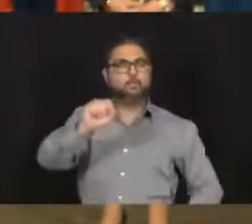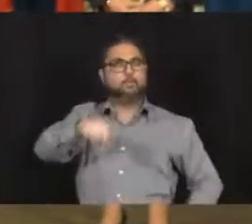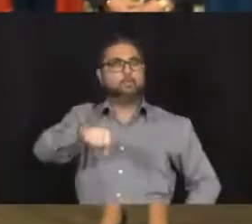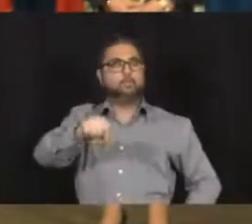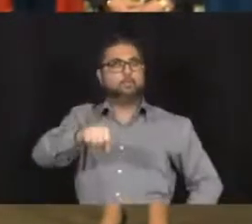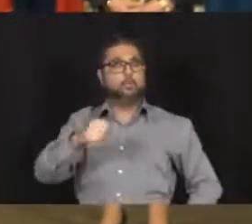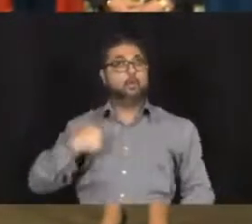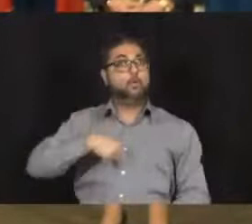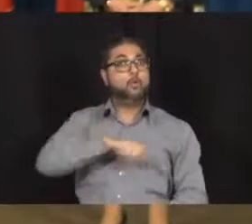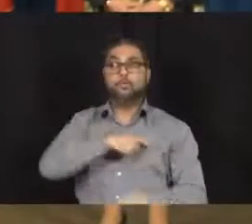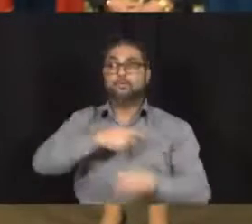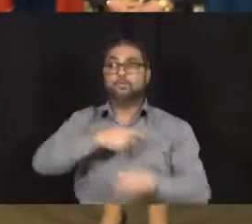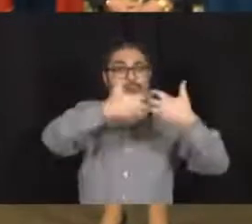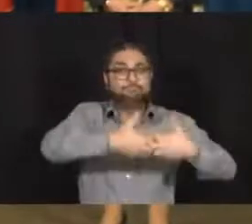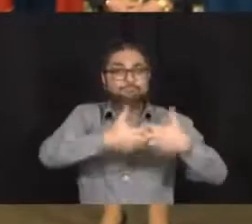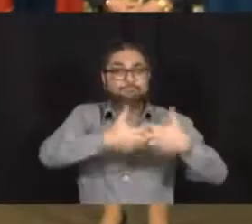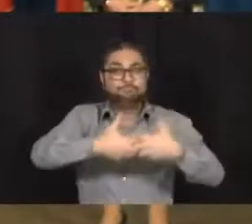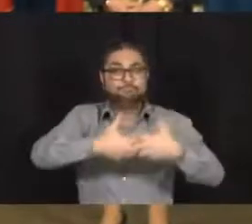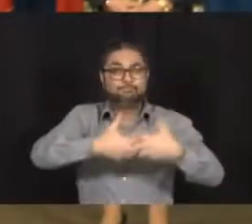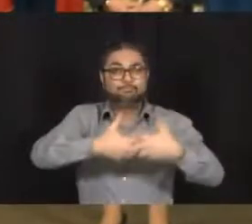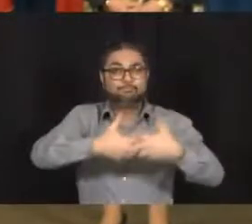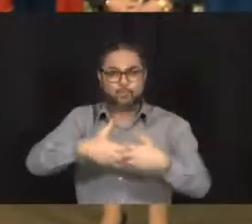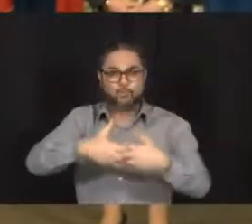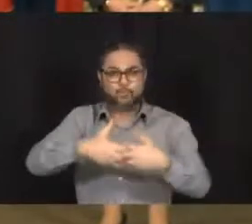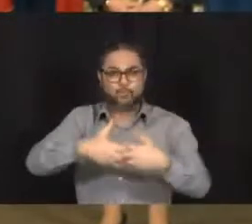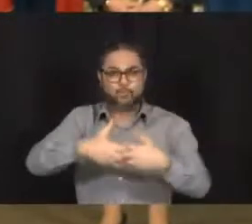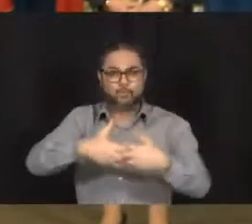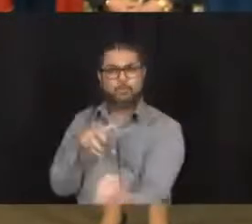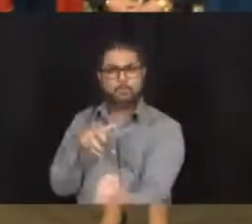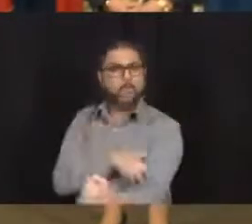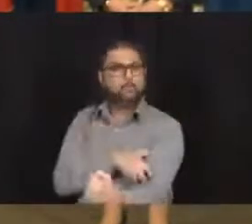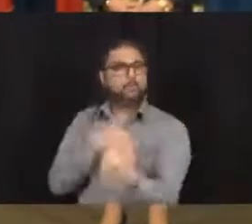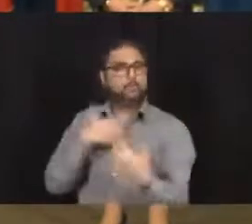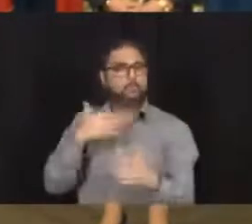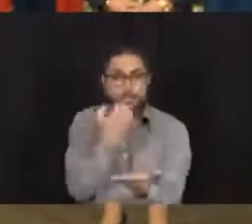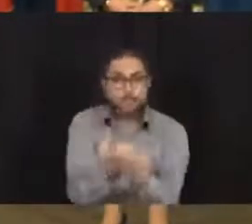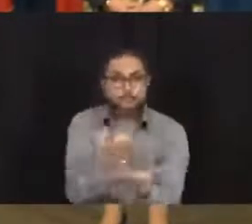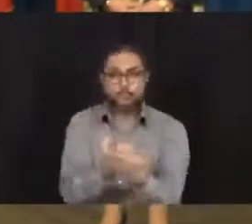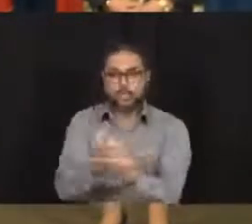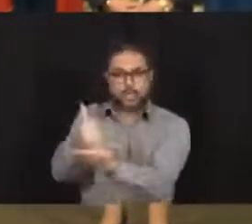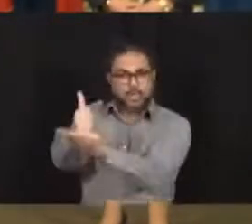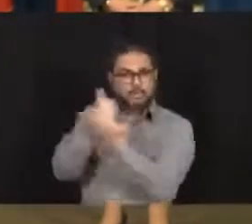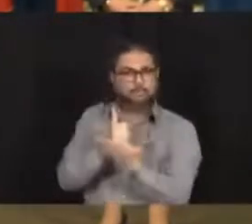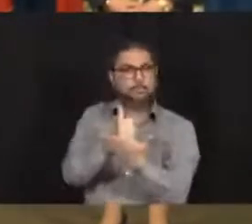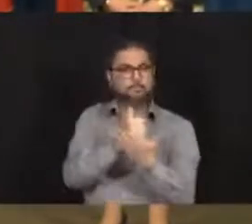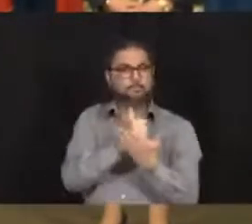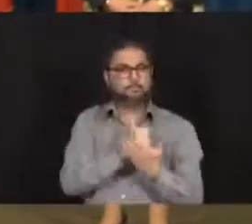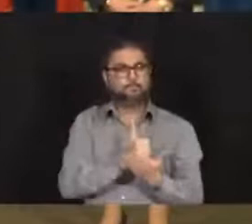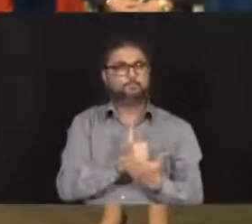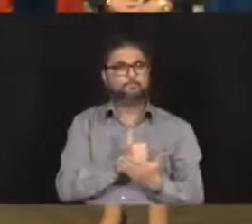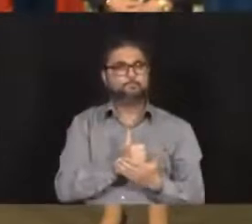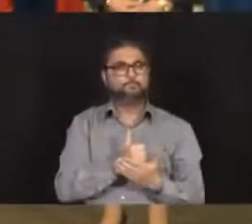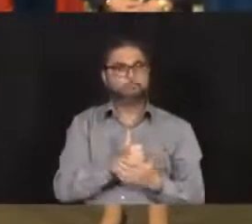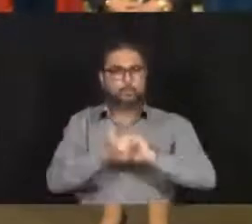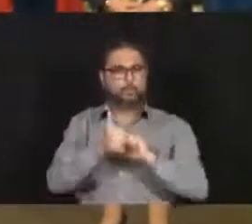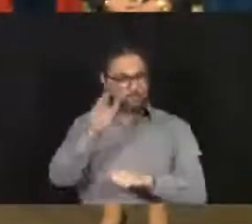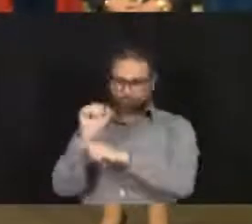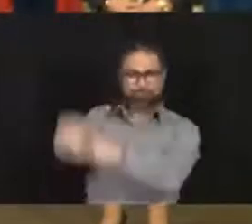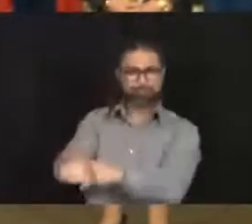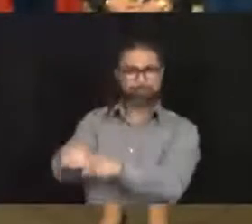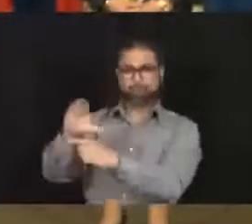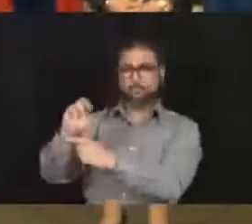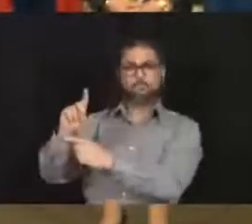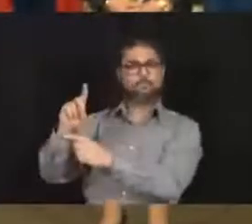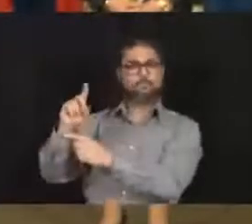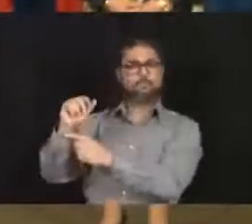mobilizing our economy and our people. We're mobilizing to conquer COVID. We're retooling the